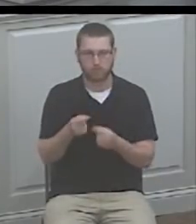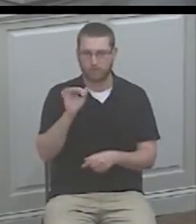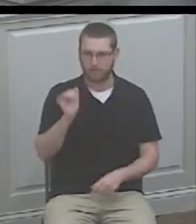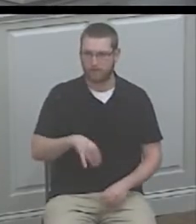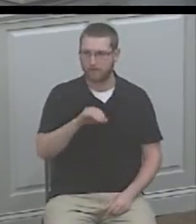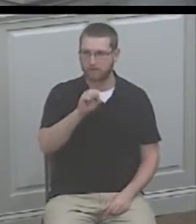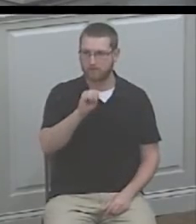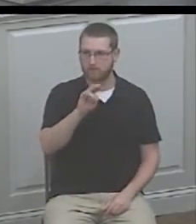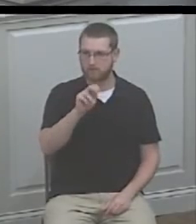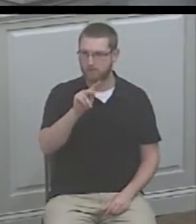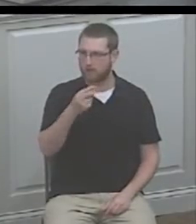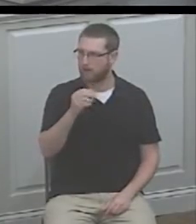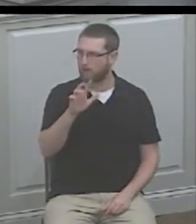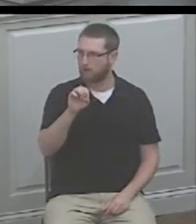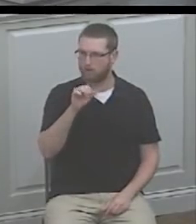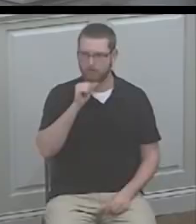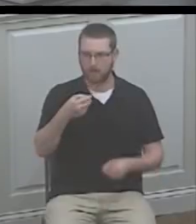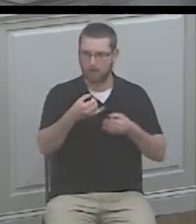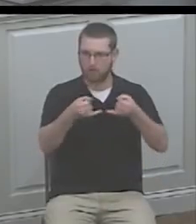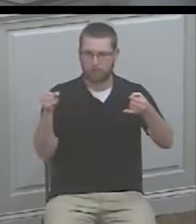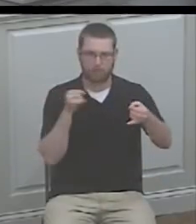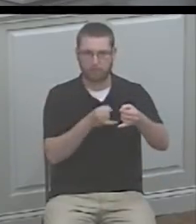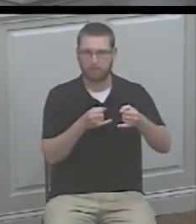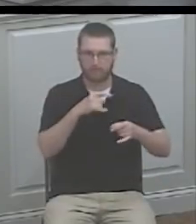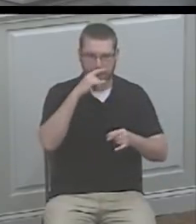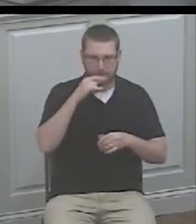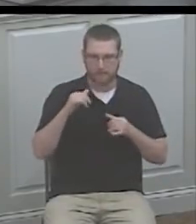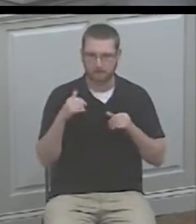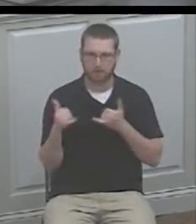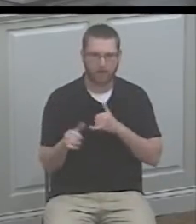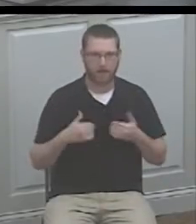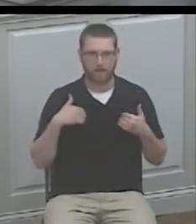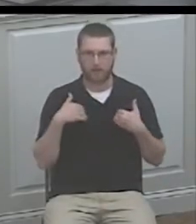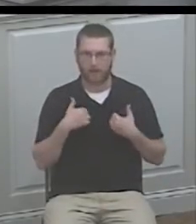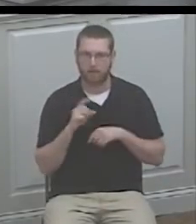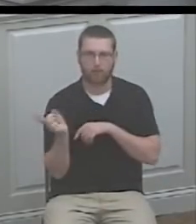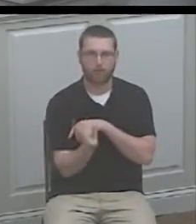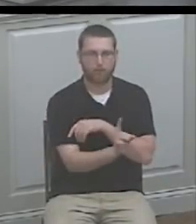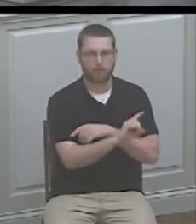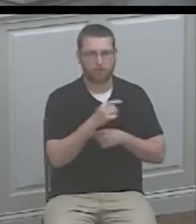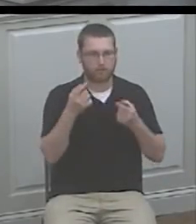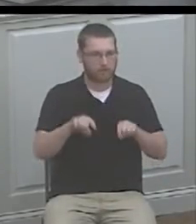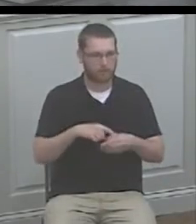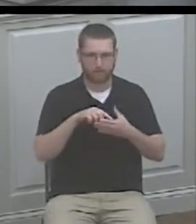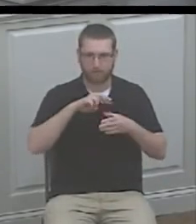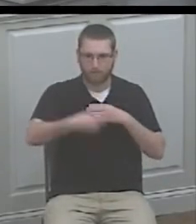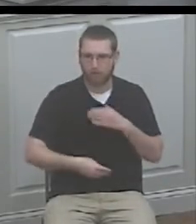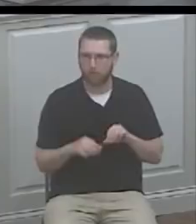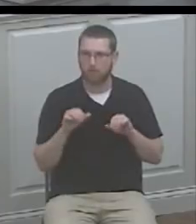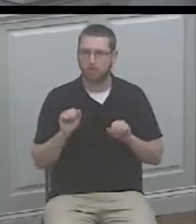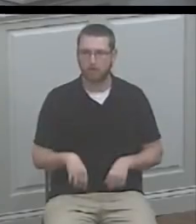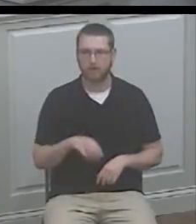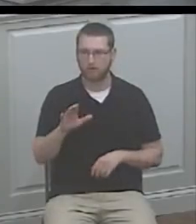not being roped off, so it's a danger for any children or animals mm-hmm. that are wandering through that area there, and so that's